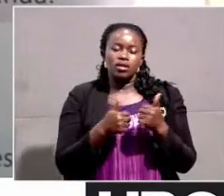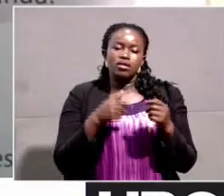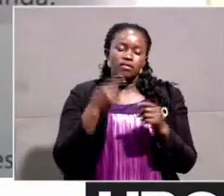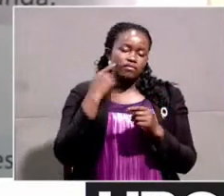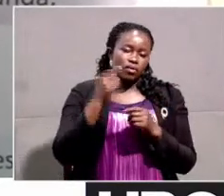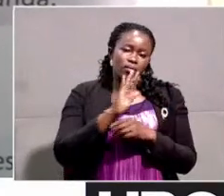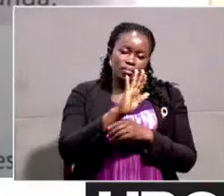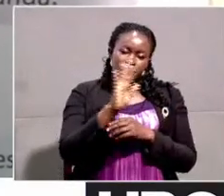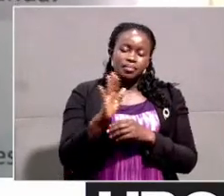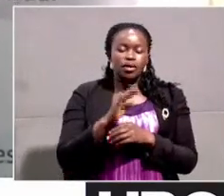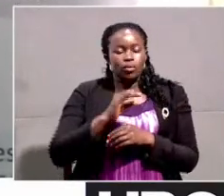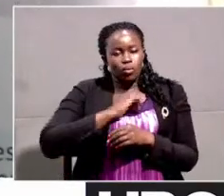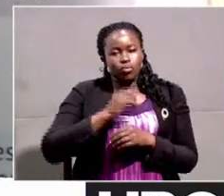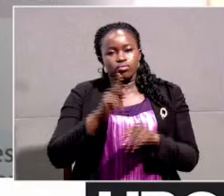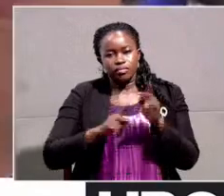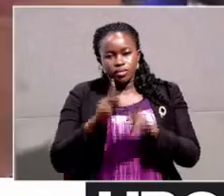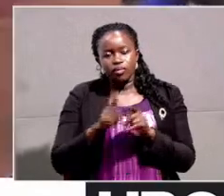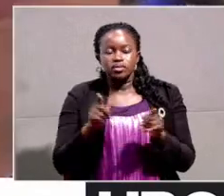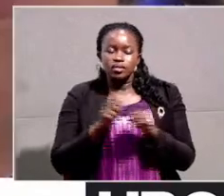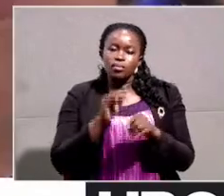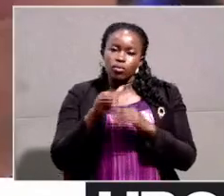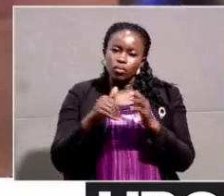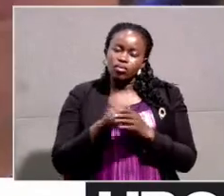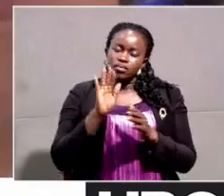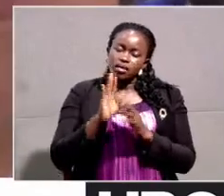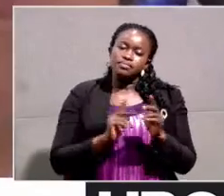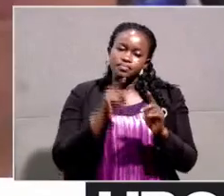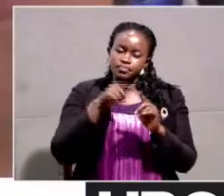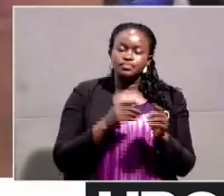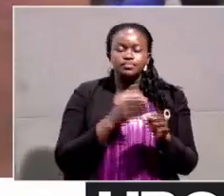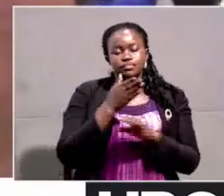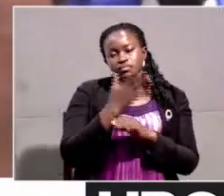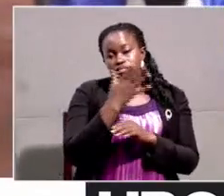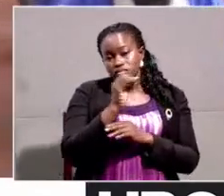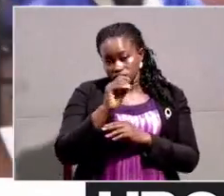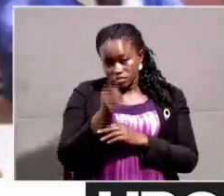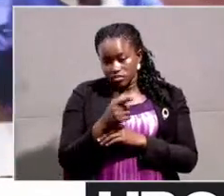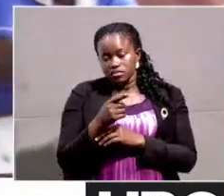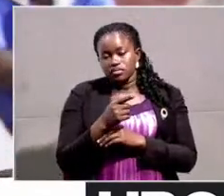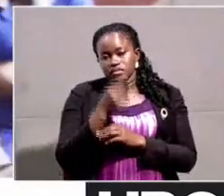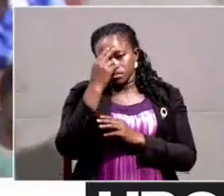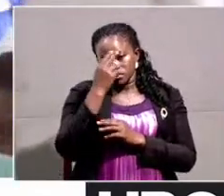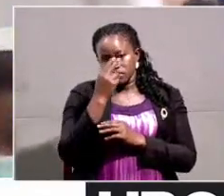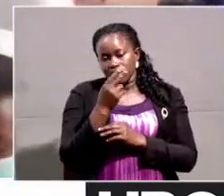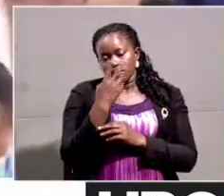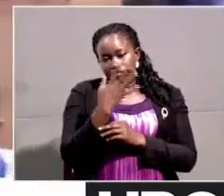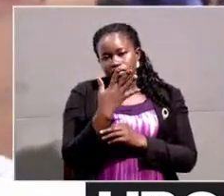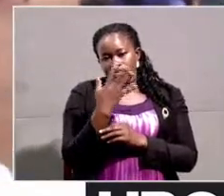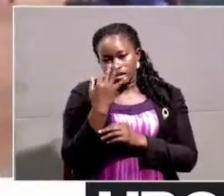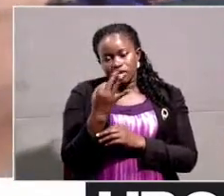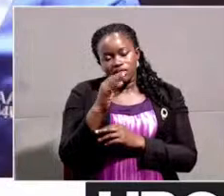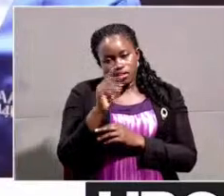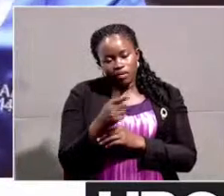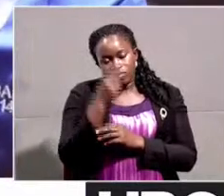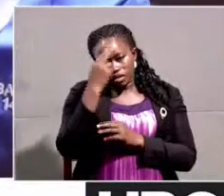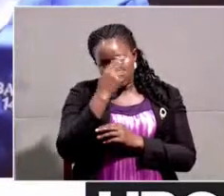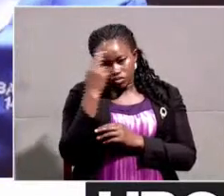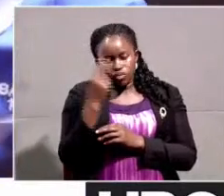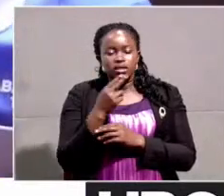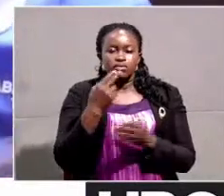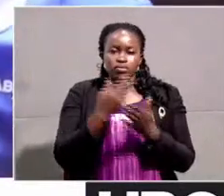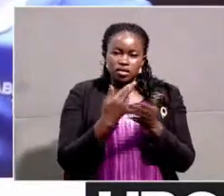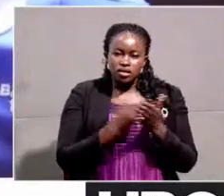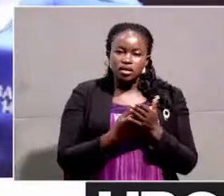people and all its objectives. Over 53,000 registered for the exams, among whom 5,870